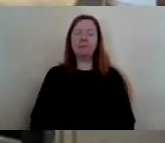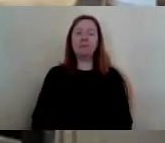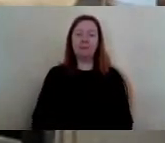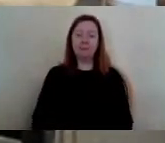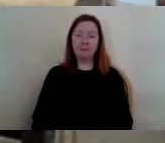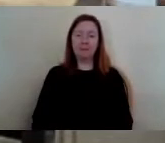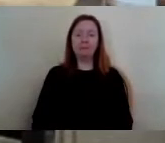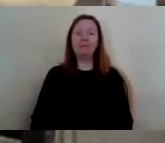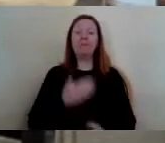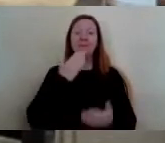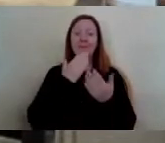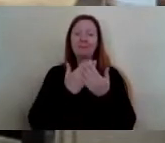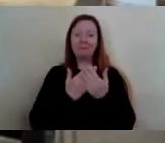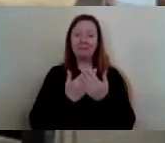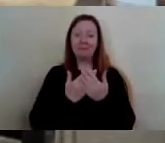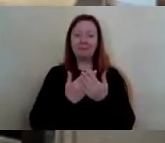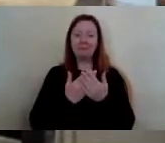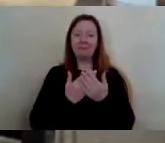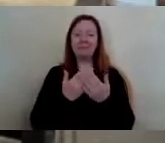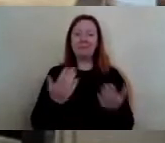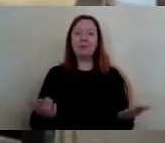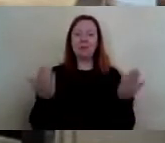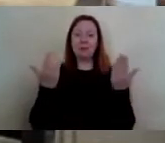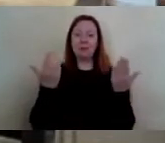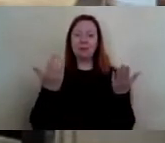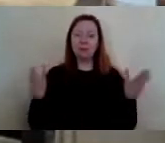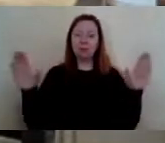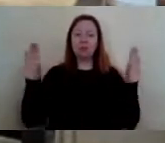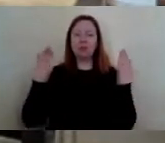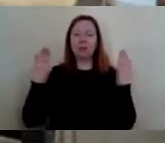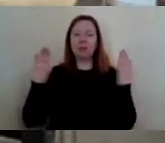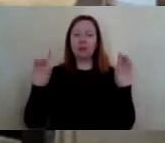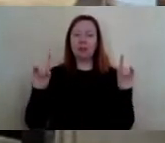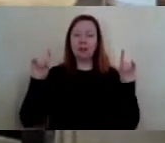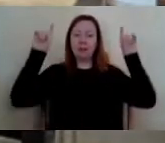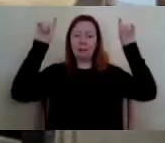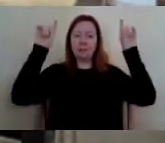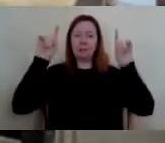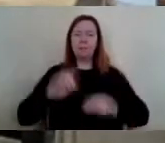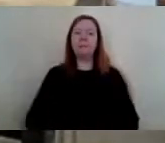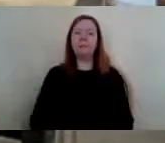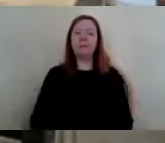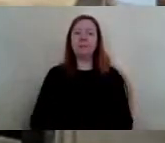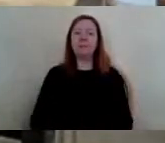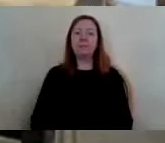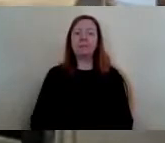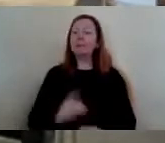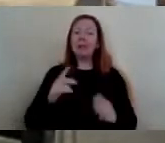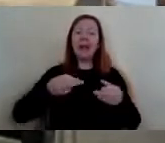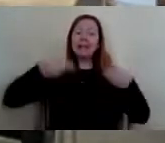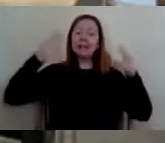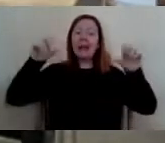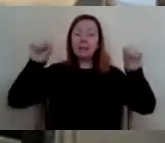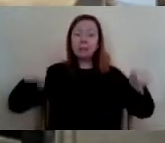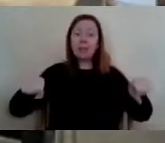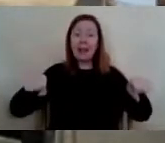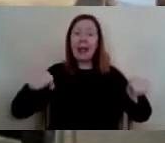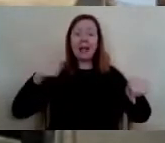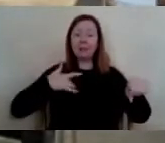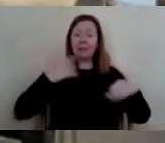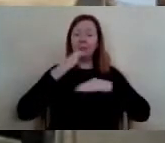back down. Good, here we go. Here's curl. Turn and press, reaching as high as you can